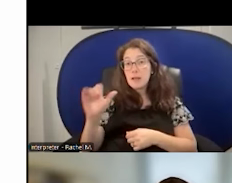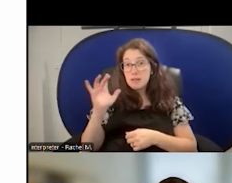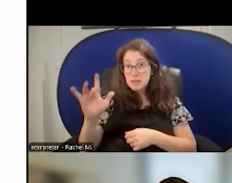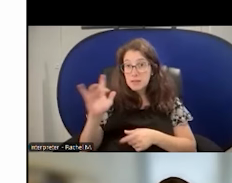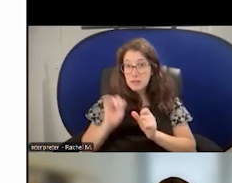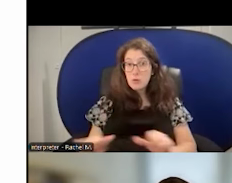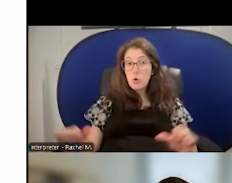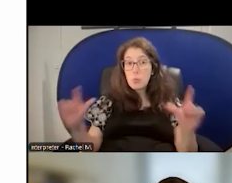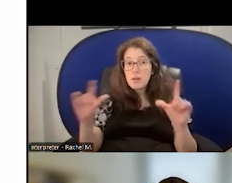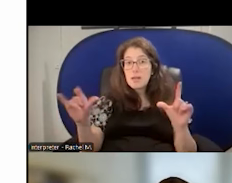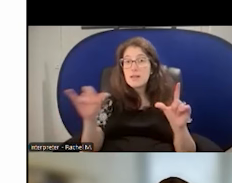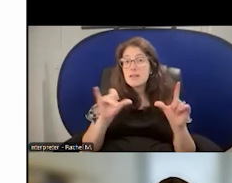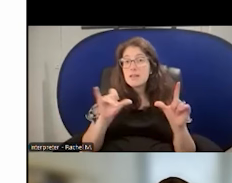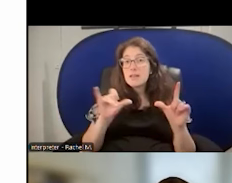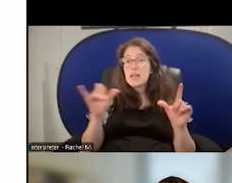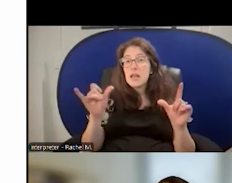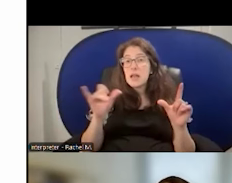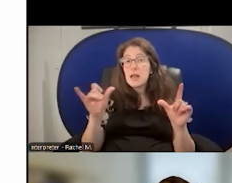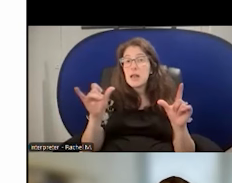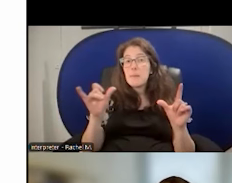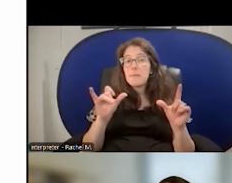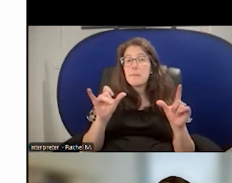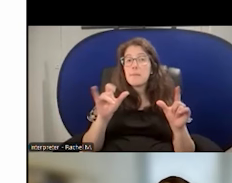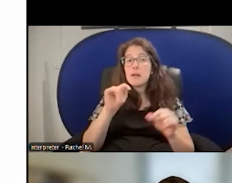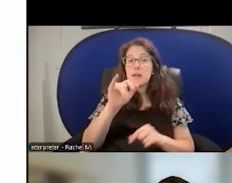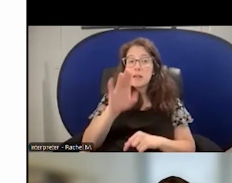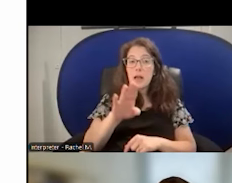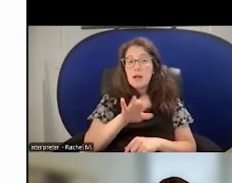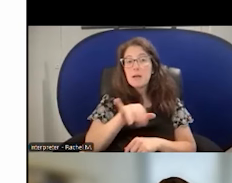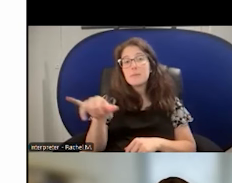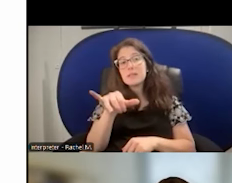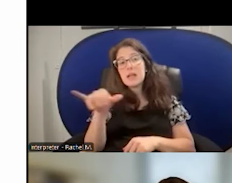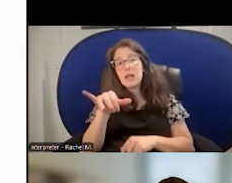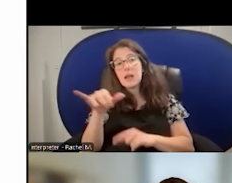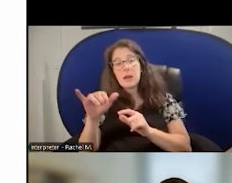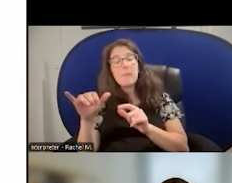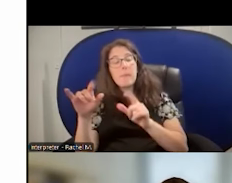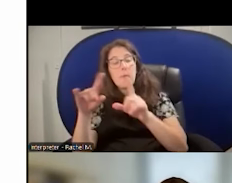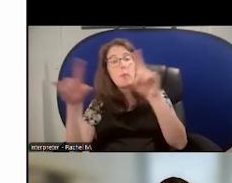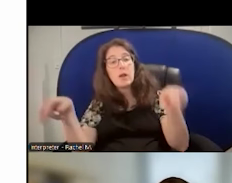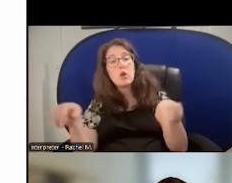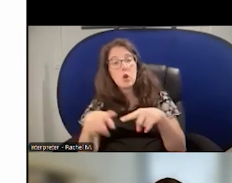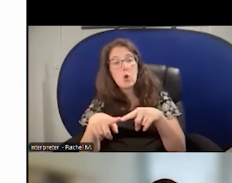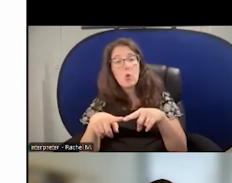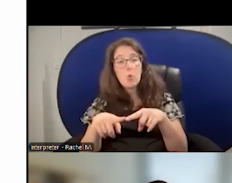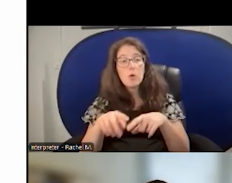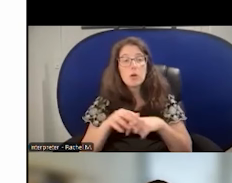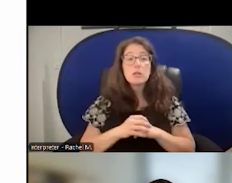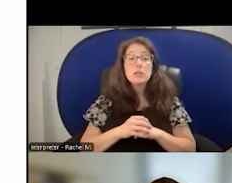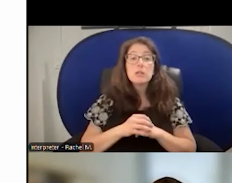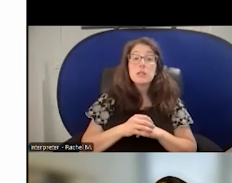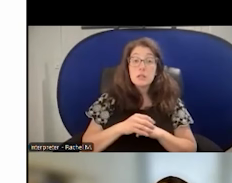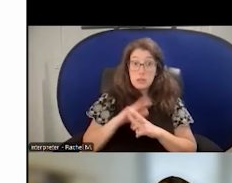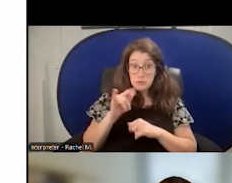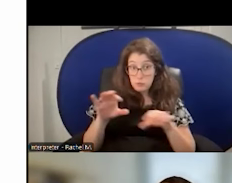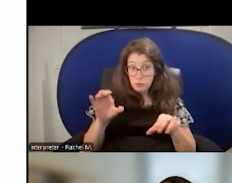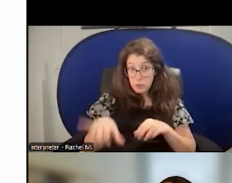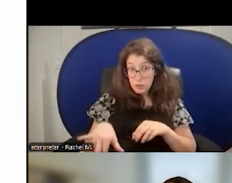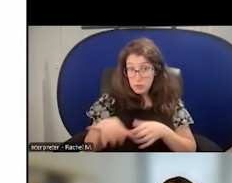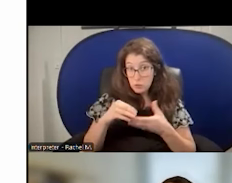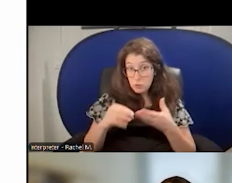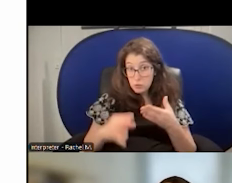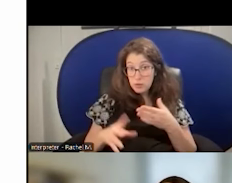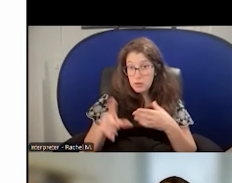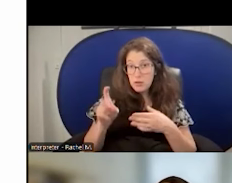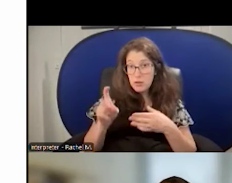in the same tab or the same window as their course page. Now, if you do that, the student does have to click